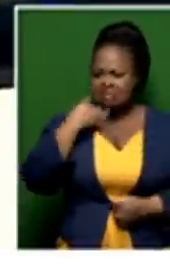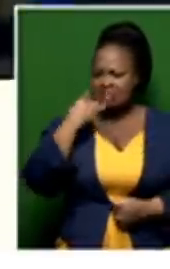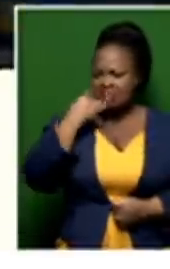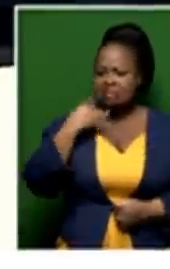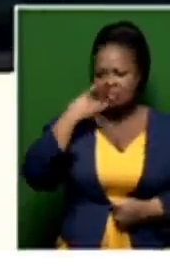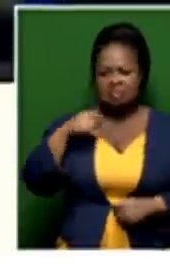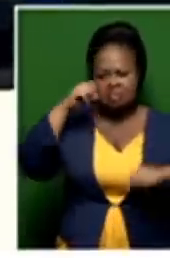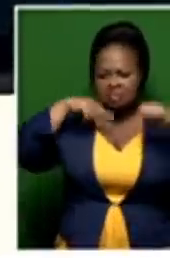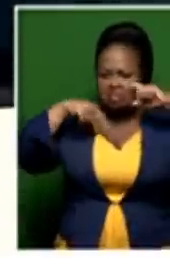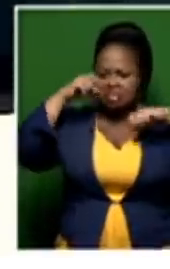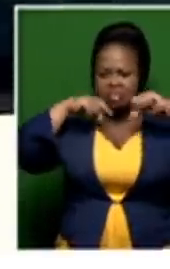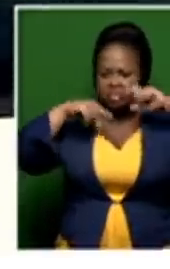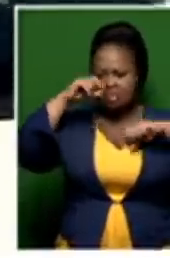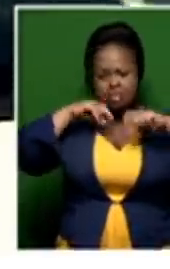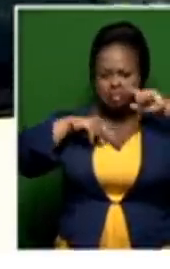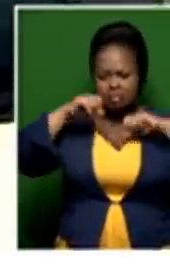Leanne.